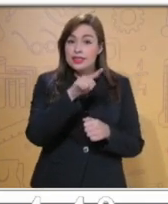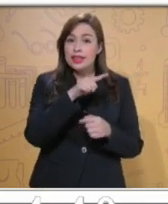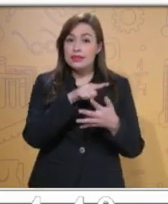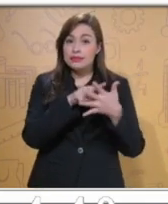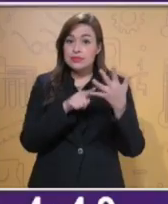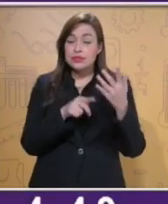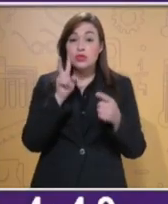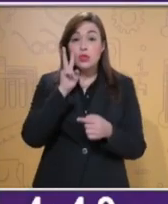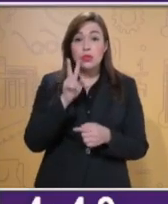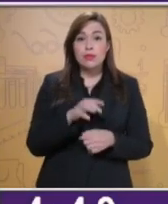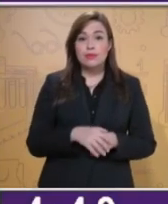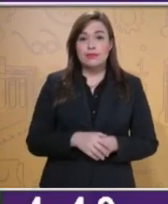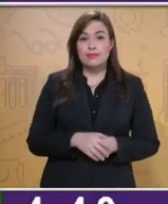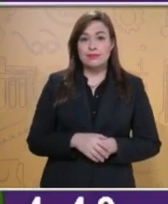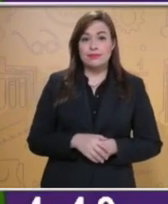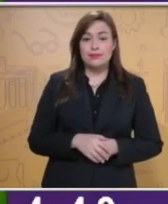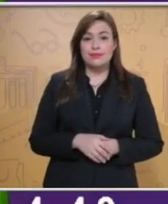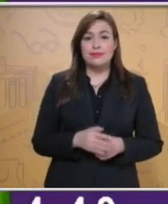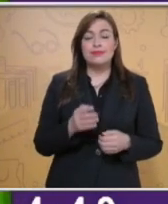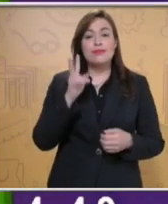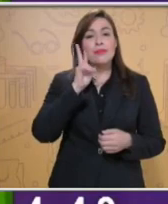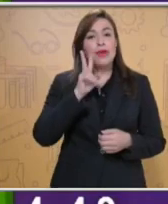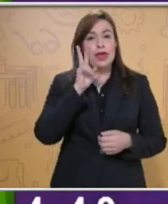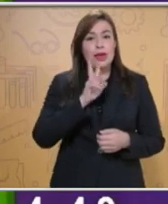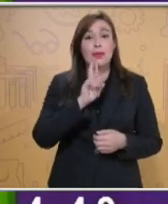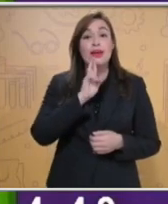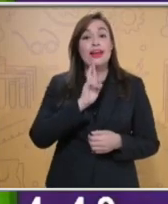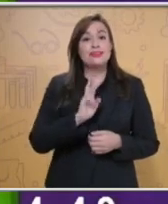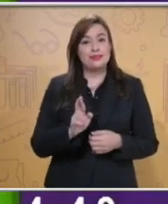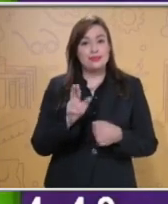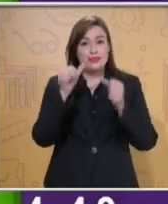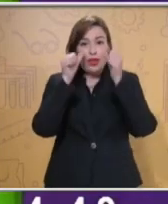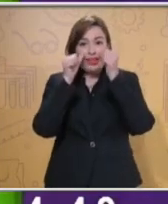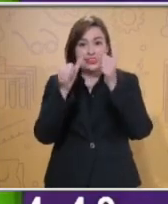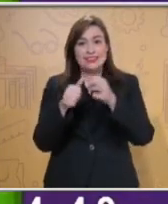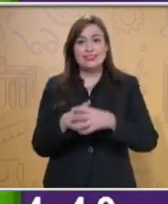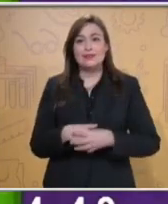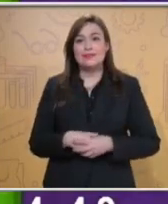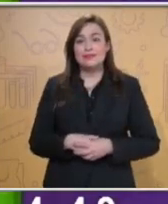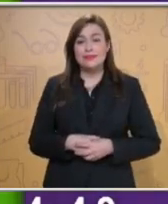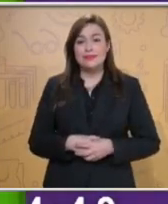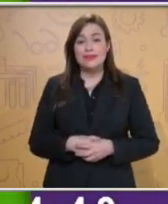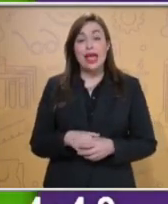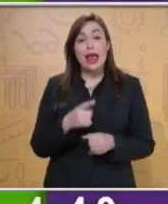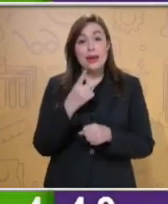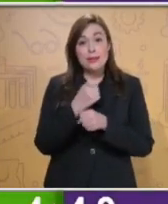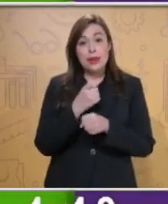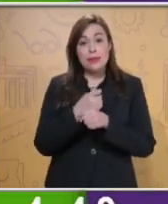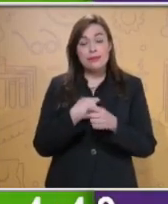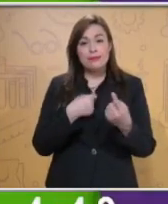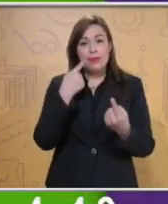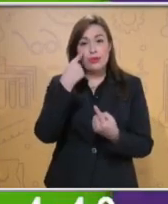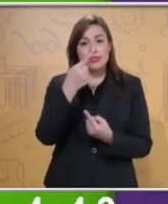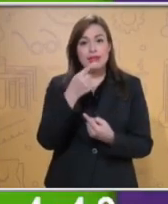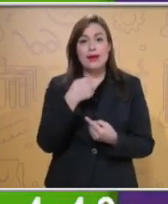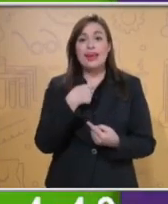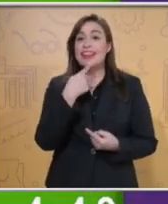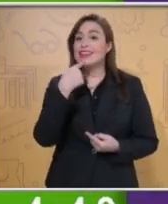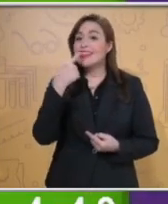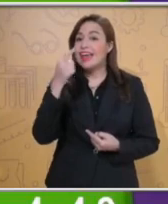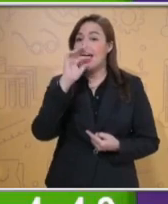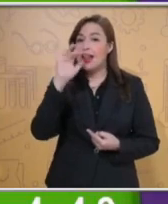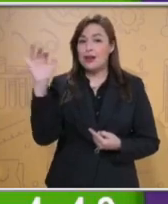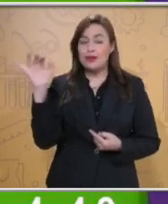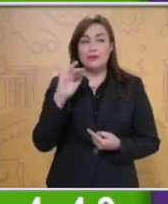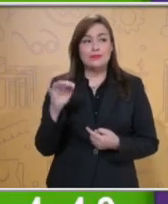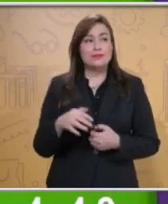Well, I'm going to write the answers. Pay attention. For the first one, for speech, if you look at the